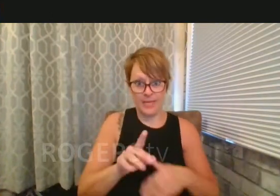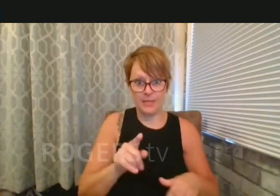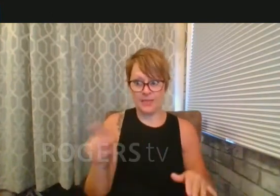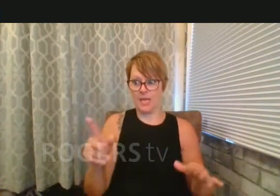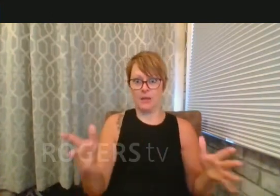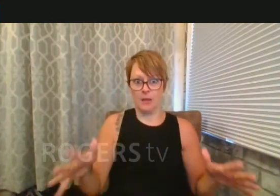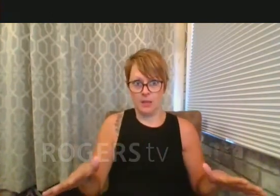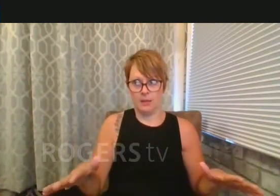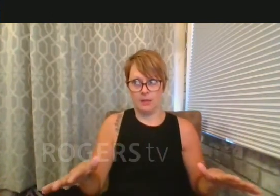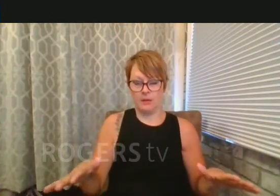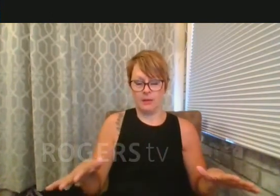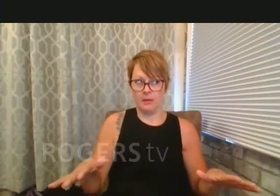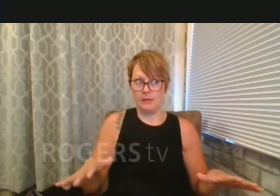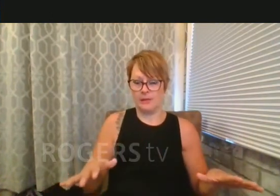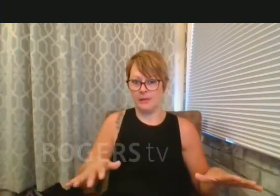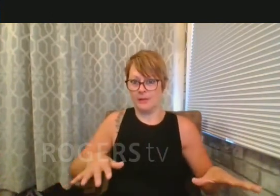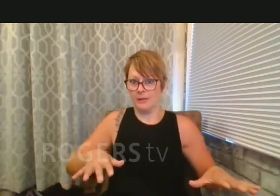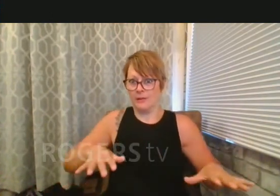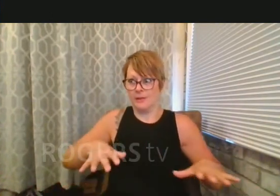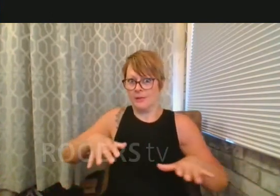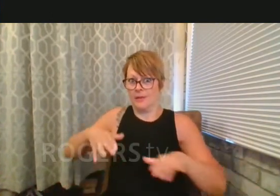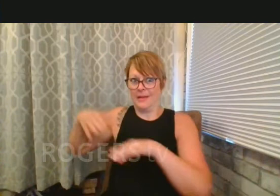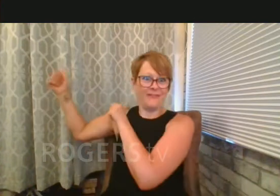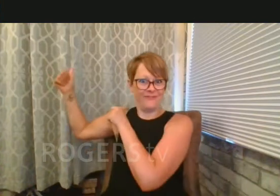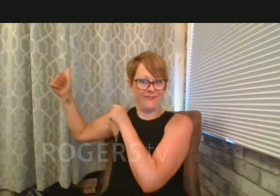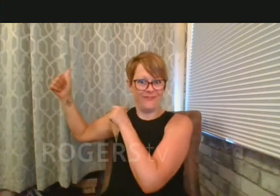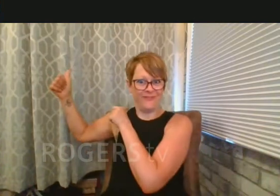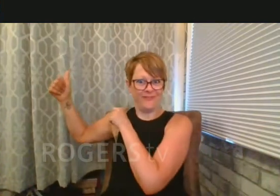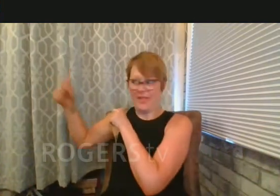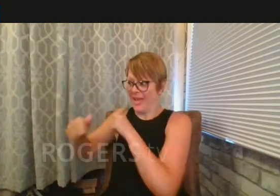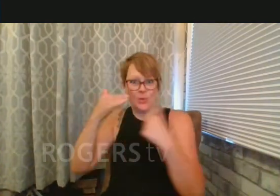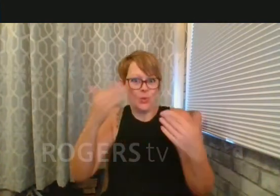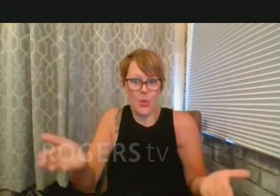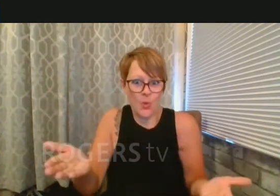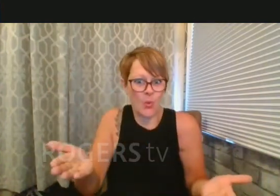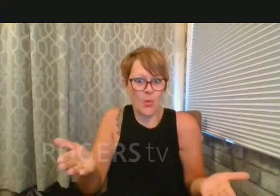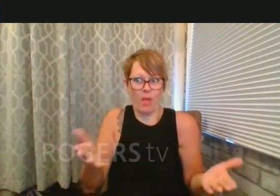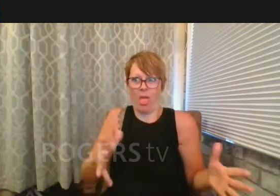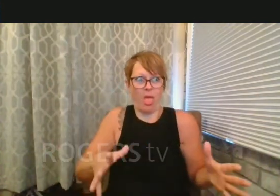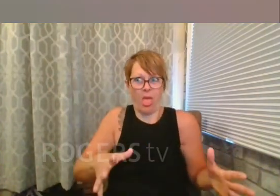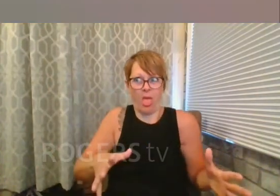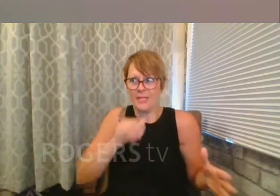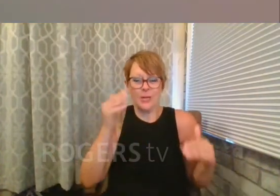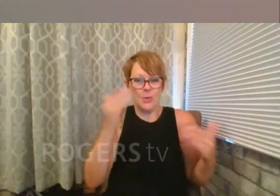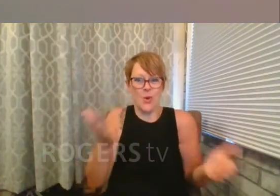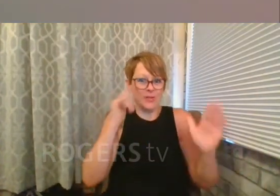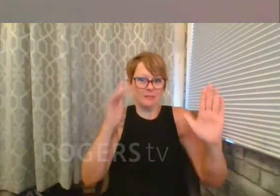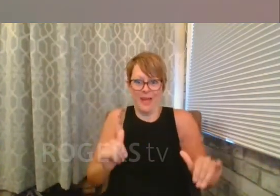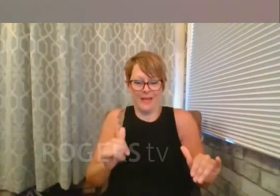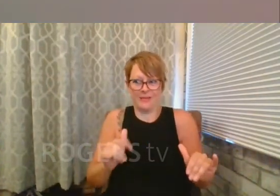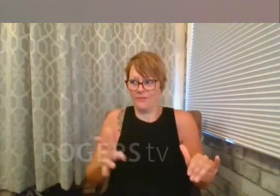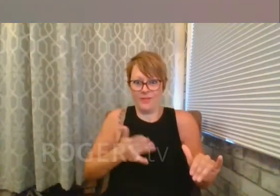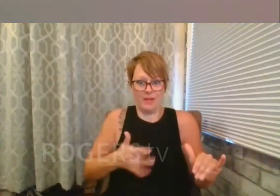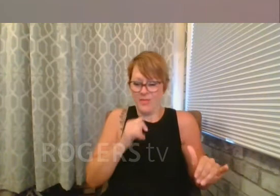kind of walk out, because they didn't know what to do, what to expect. Mhm. They were not ready.